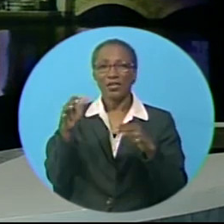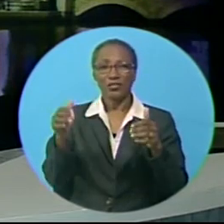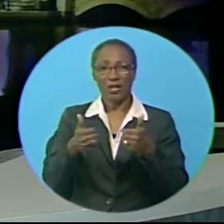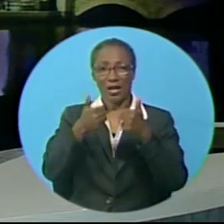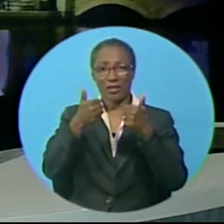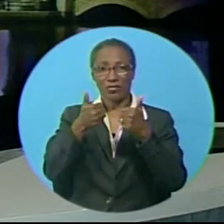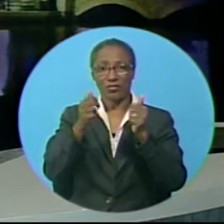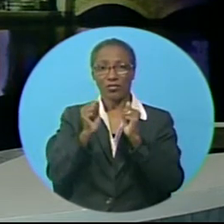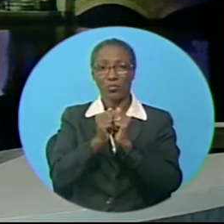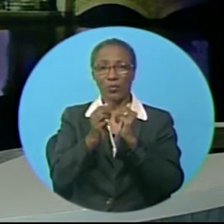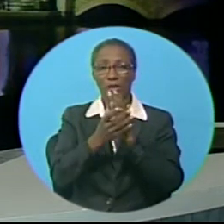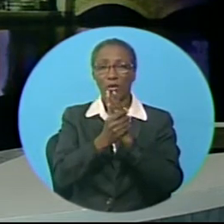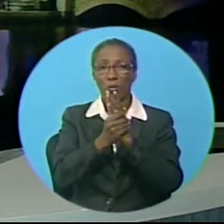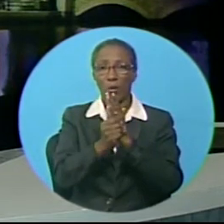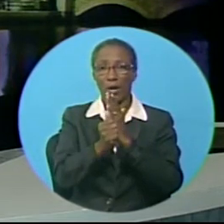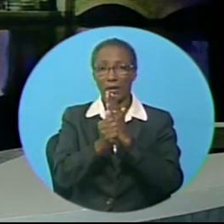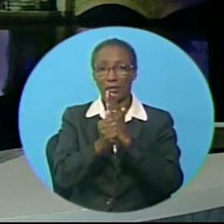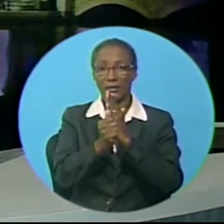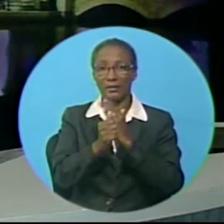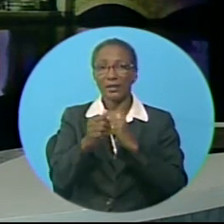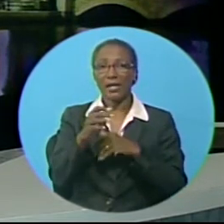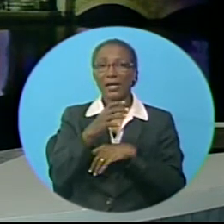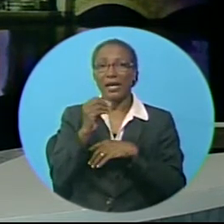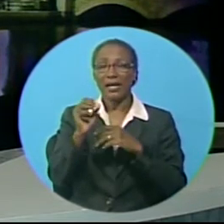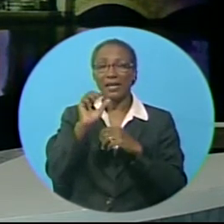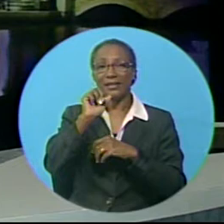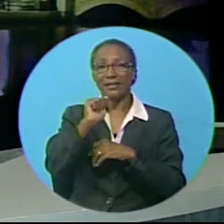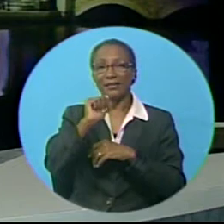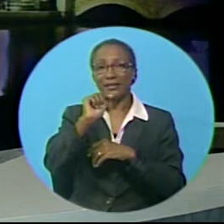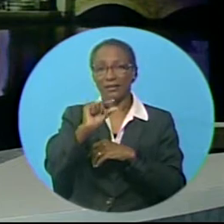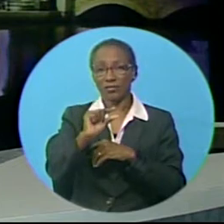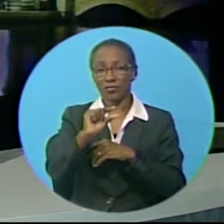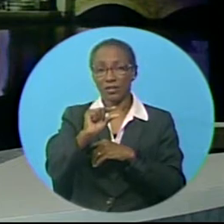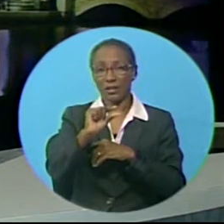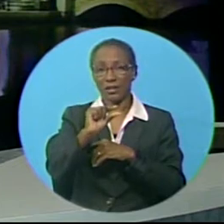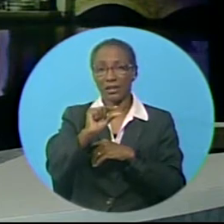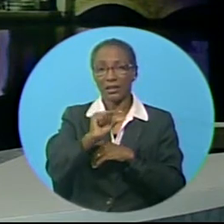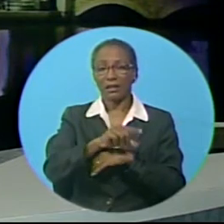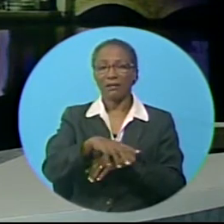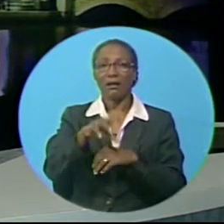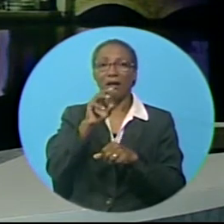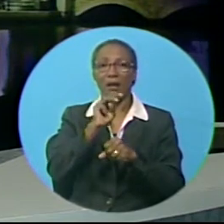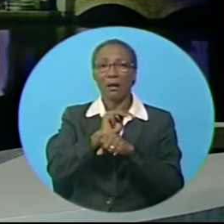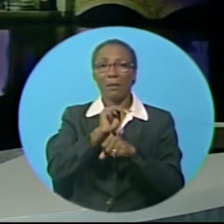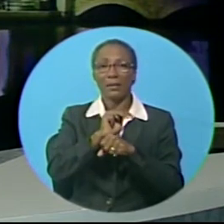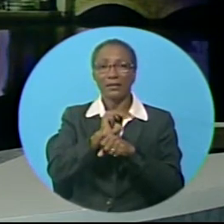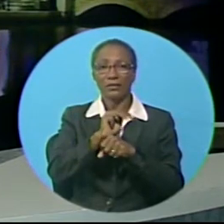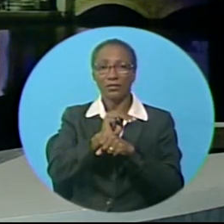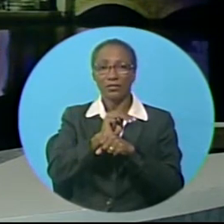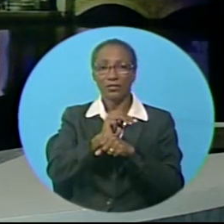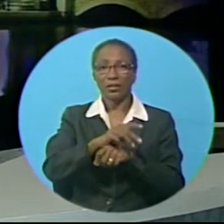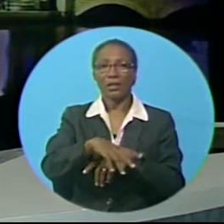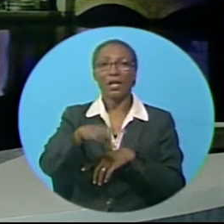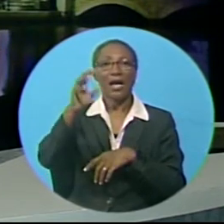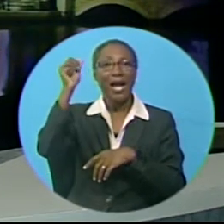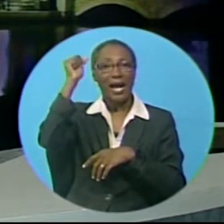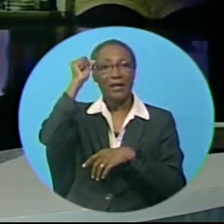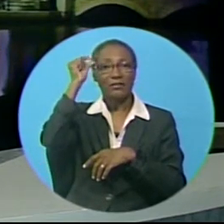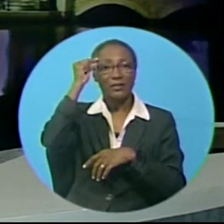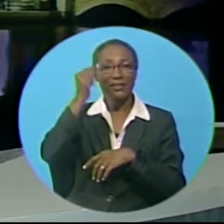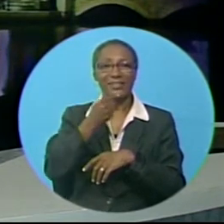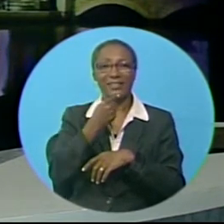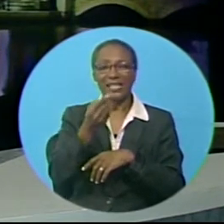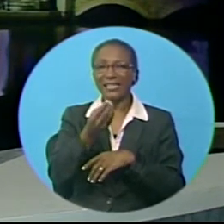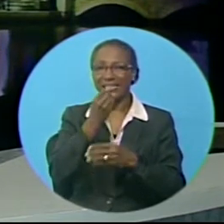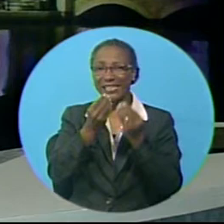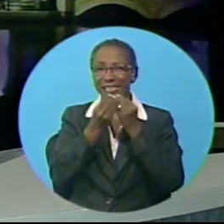of delivery, Acting Permanent Secretary in the Ministry of Agriculture, Food, Fisheries and Water Resource Management, Andrew Giddens, says consumption of